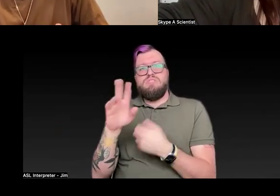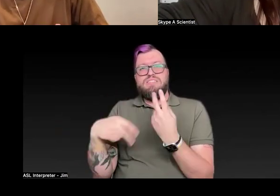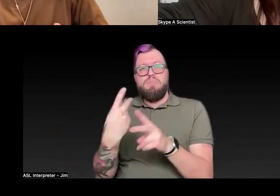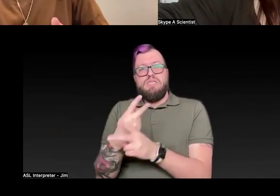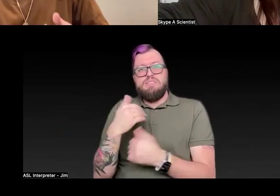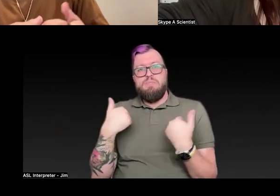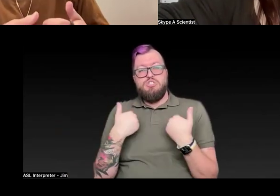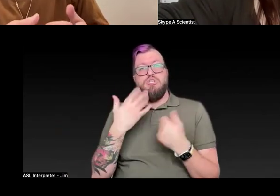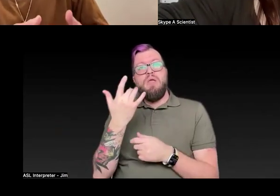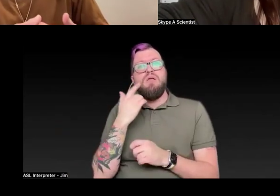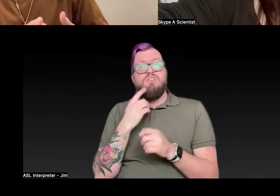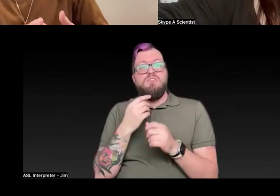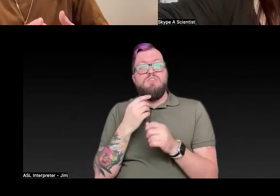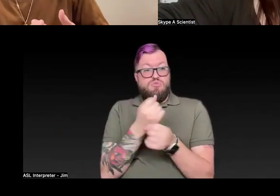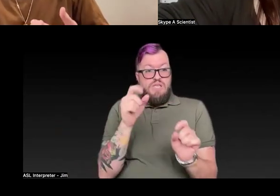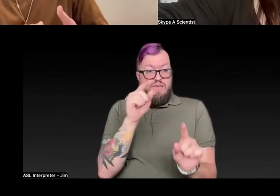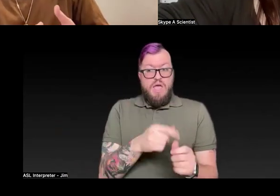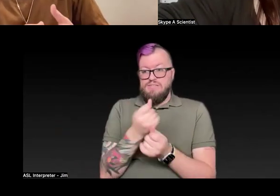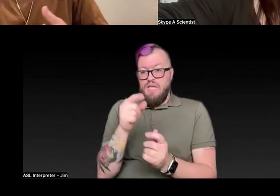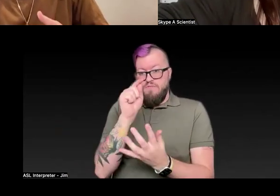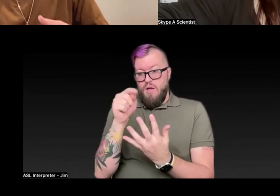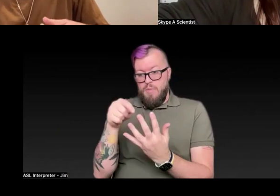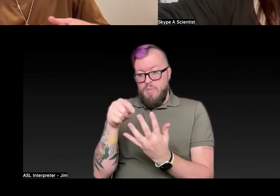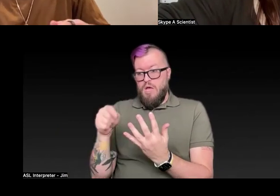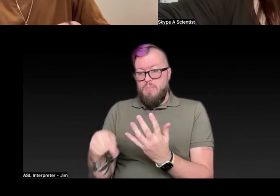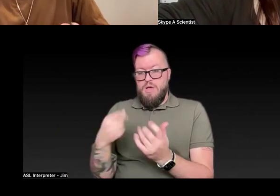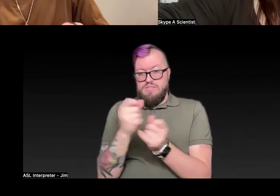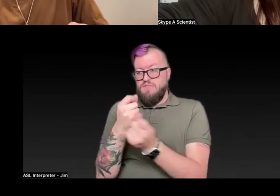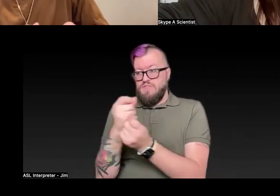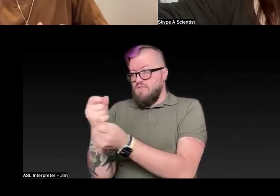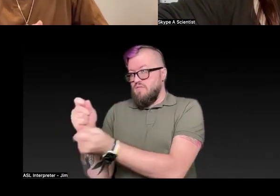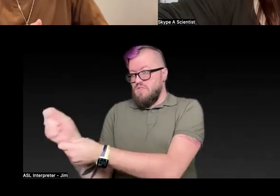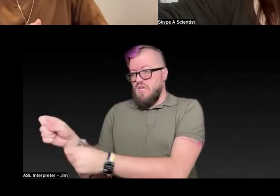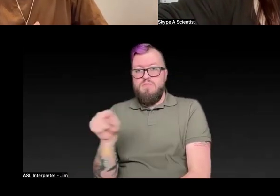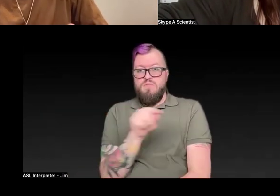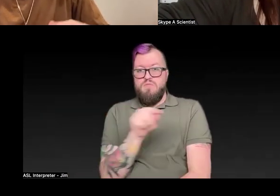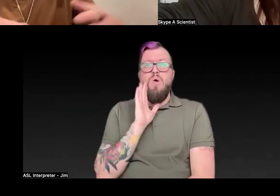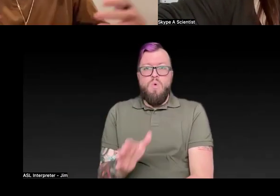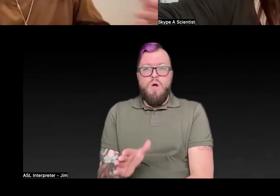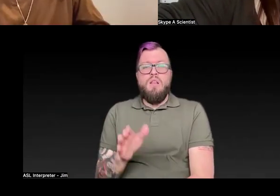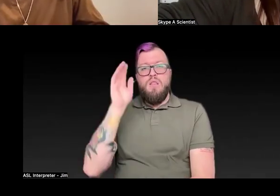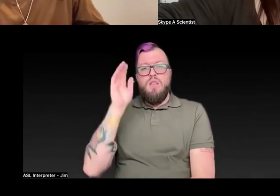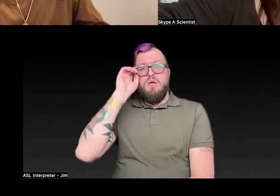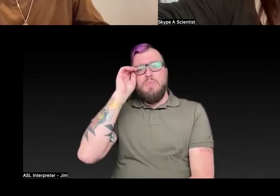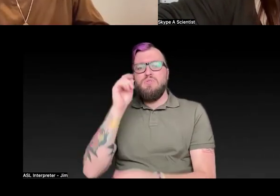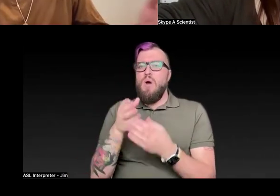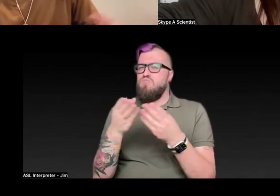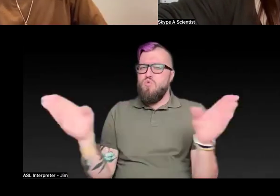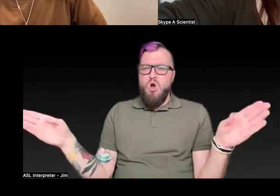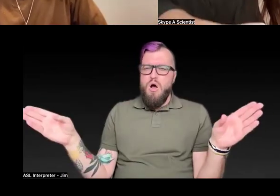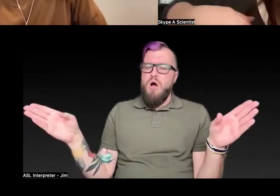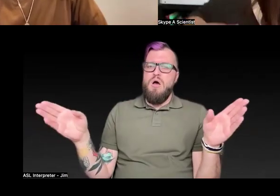thinking about doing work that saves eels, you are also doing work that saves just a sort of really pretty broad